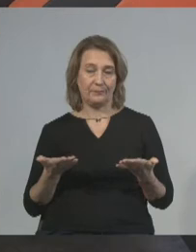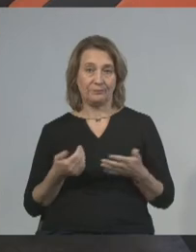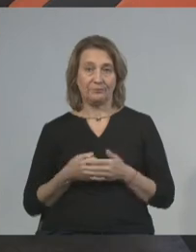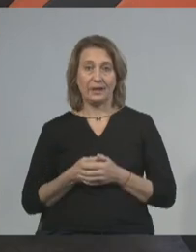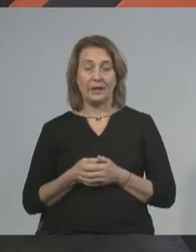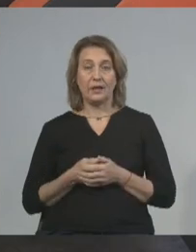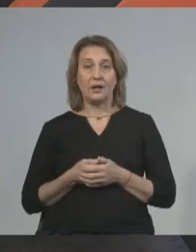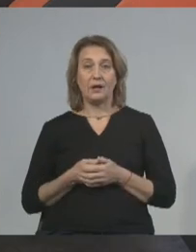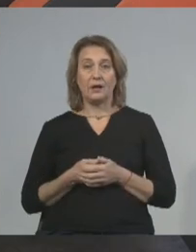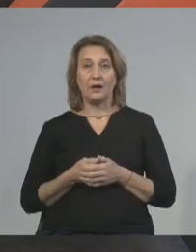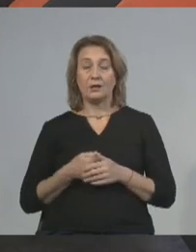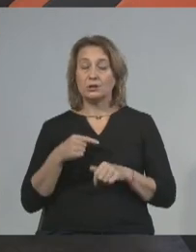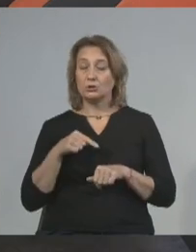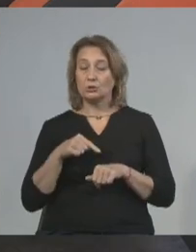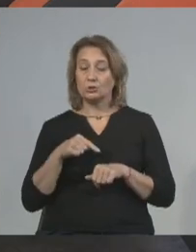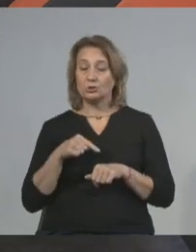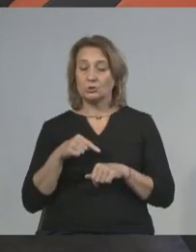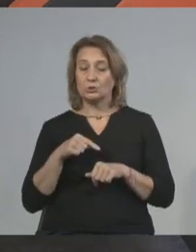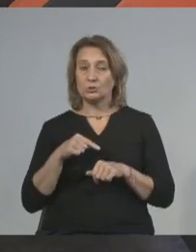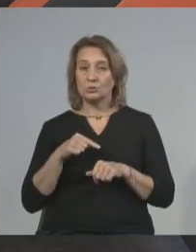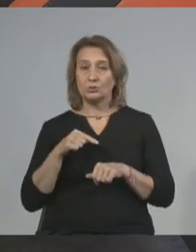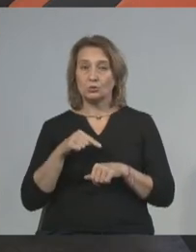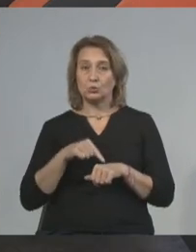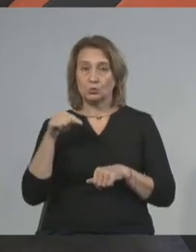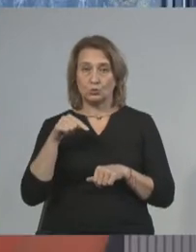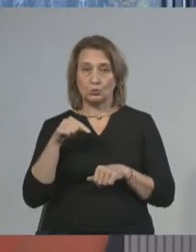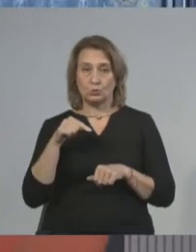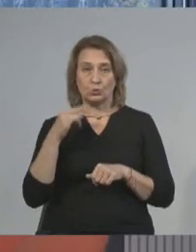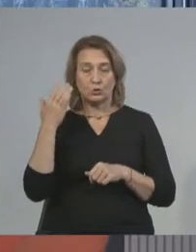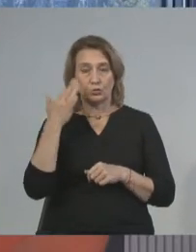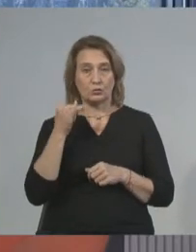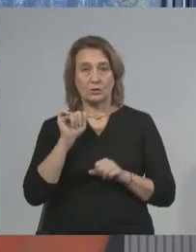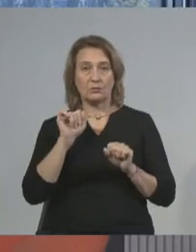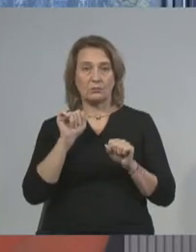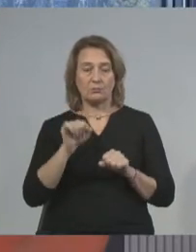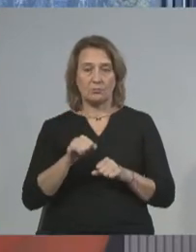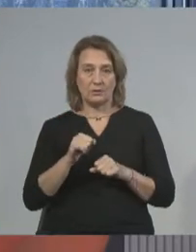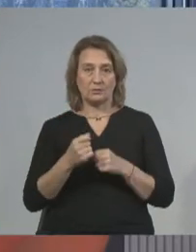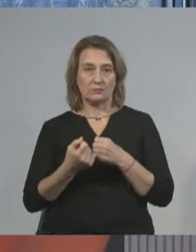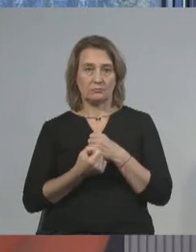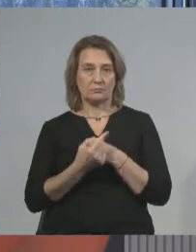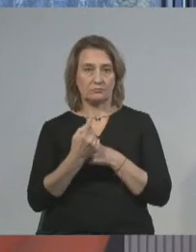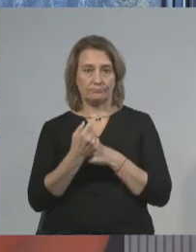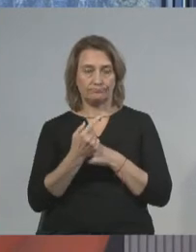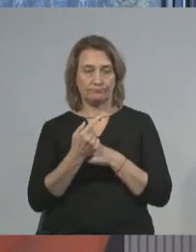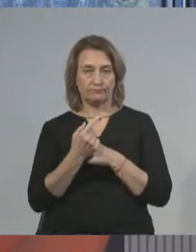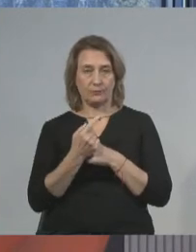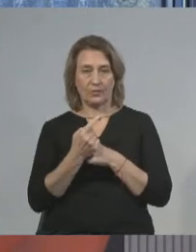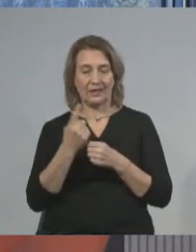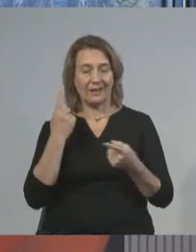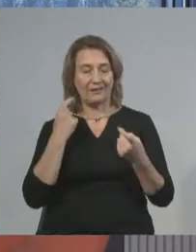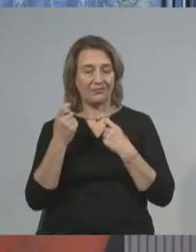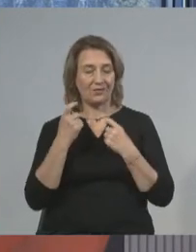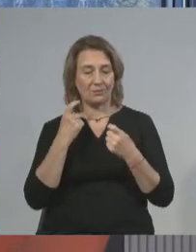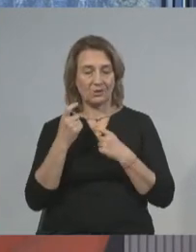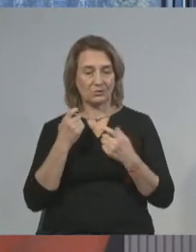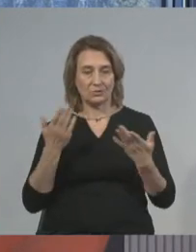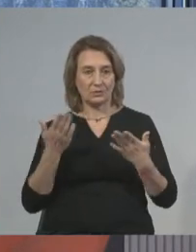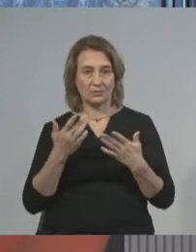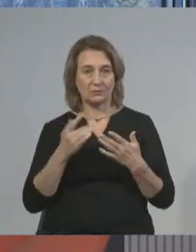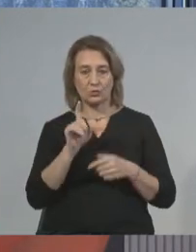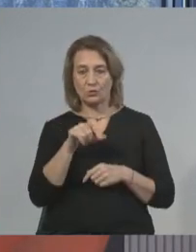great from the point of view of fact checking it seems like we are trying to control